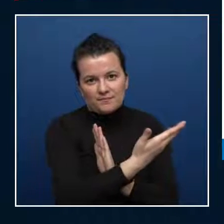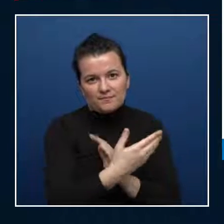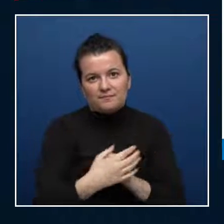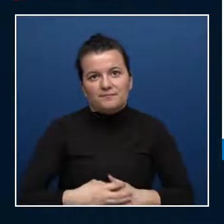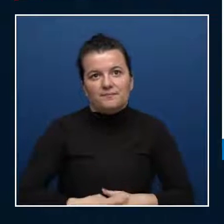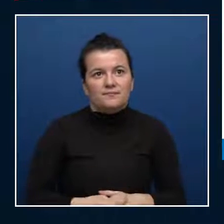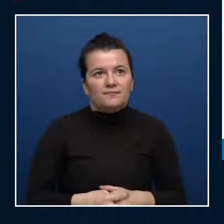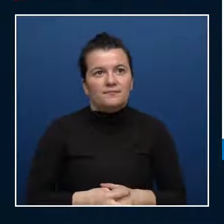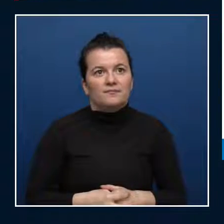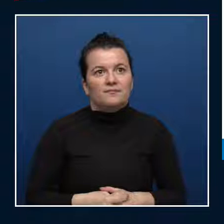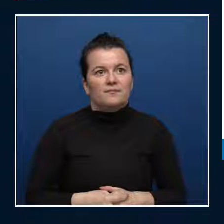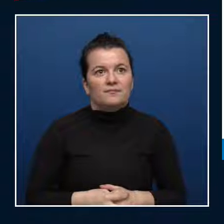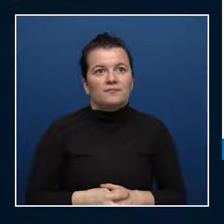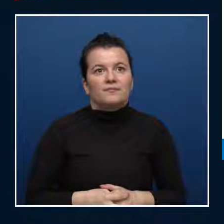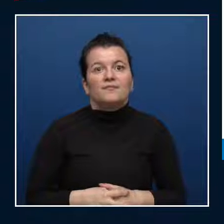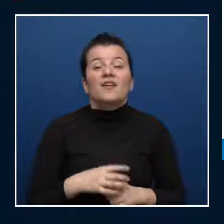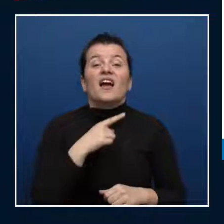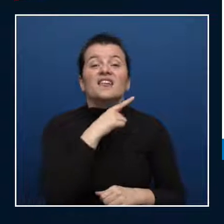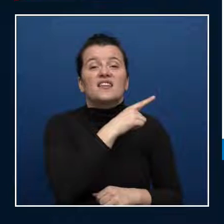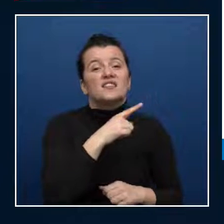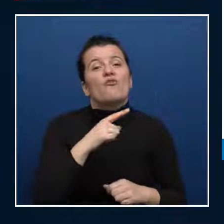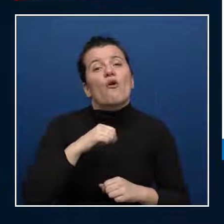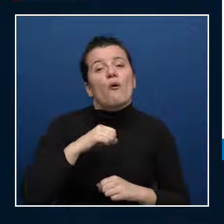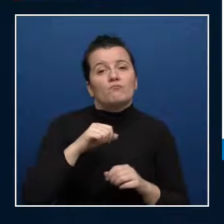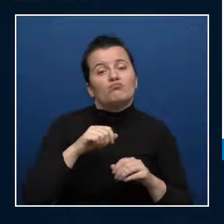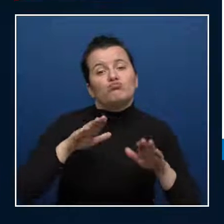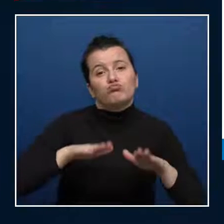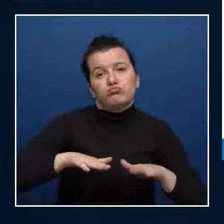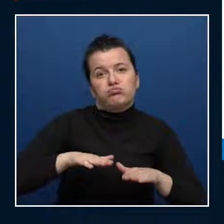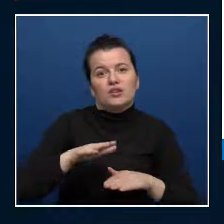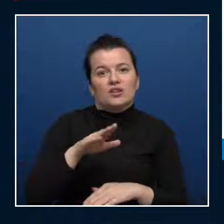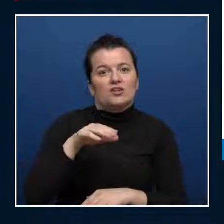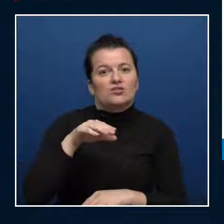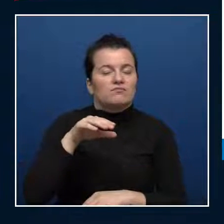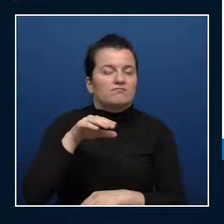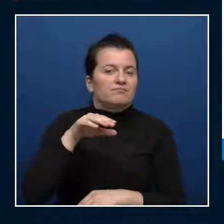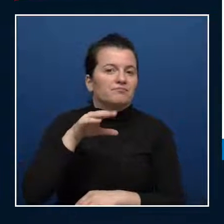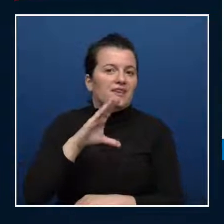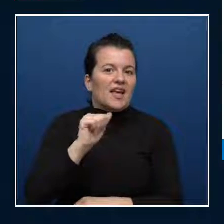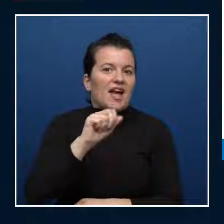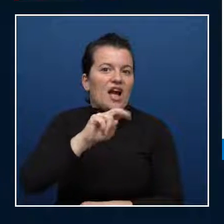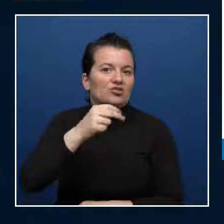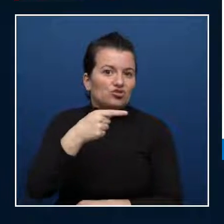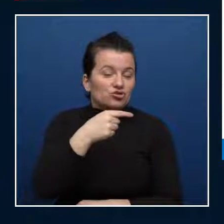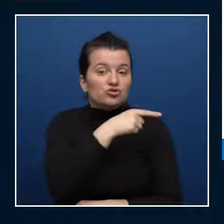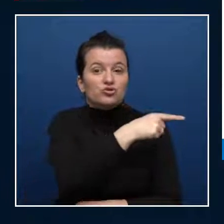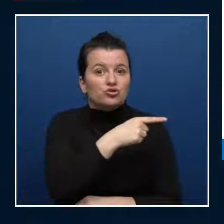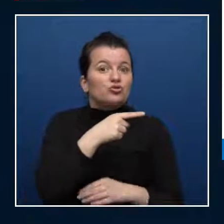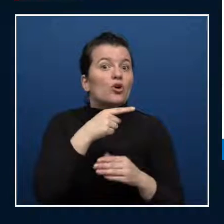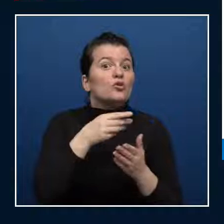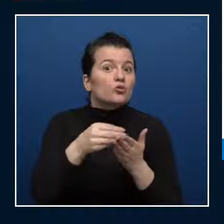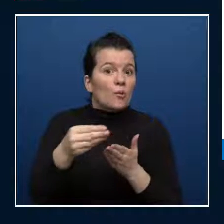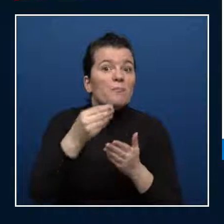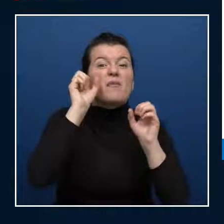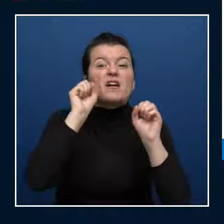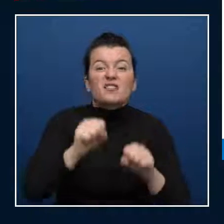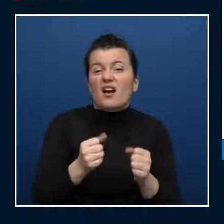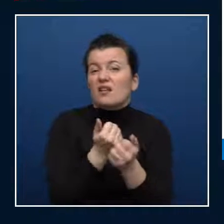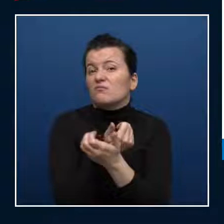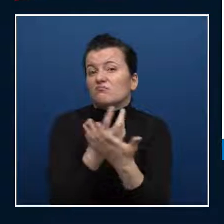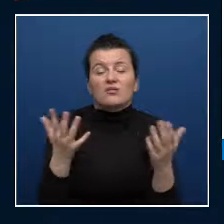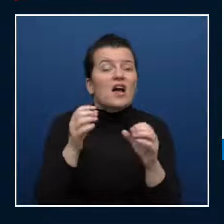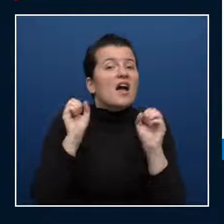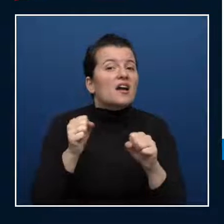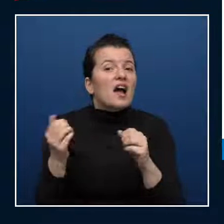Cache solution there, but potentially you could put Azure CDN there, you could put the application gateway, you could put Frontdoor in front of it.